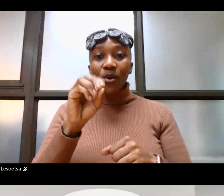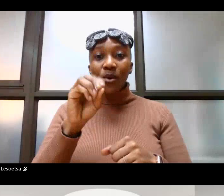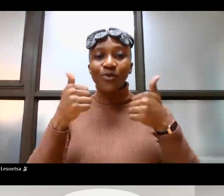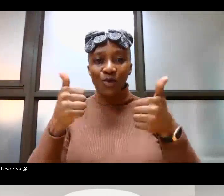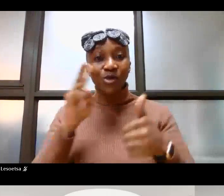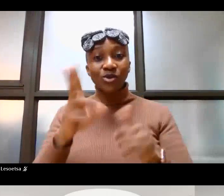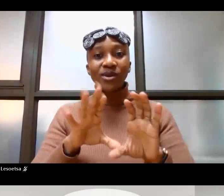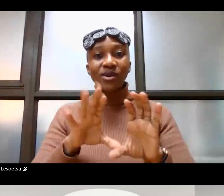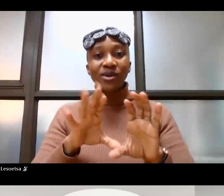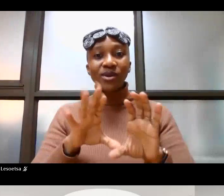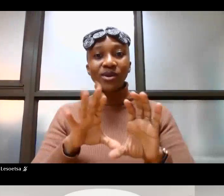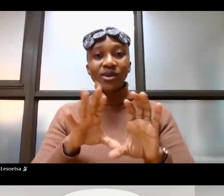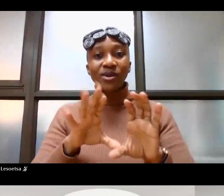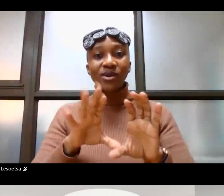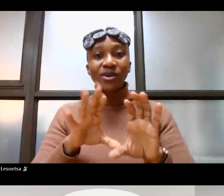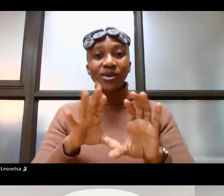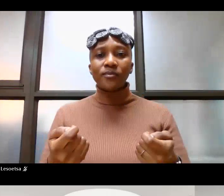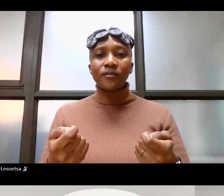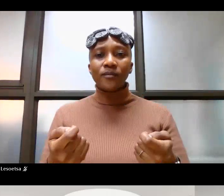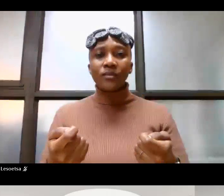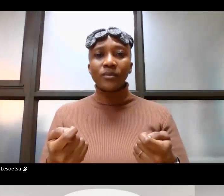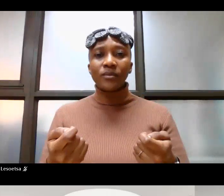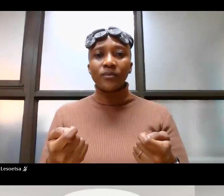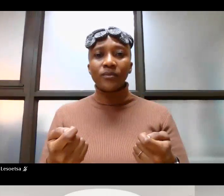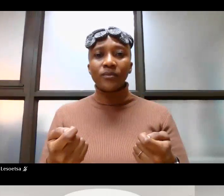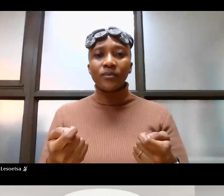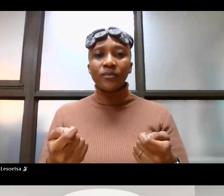it. So because